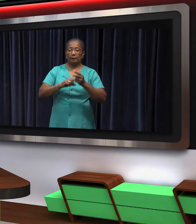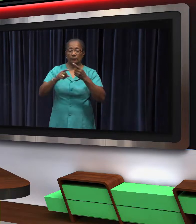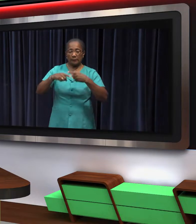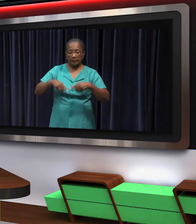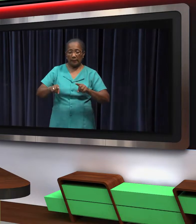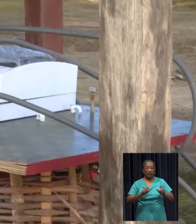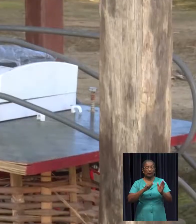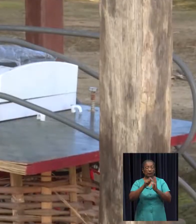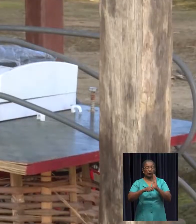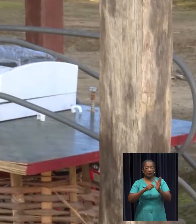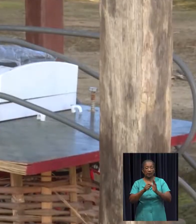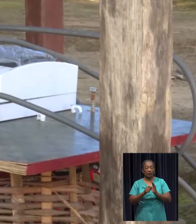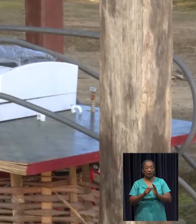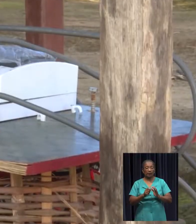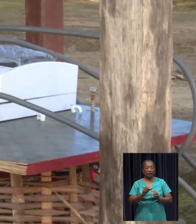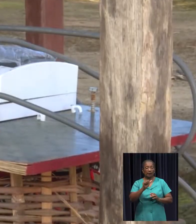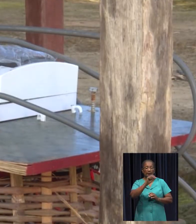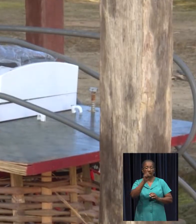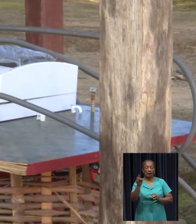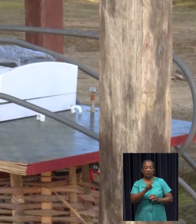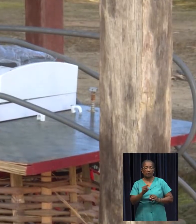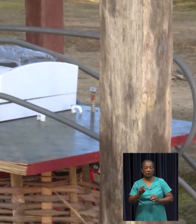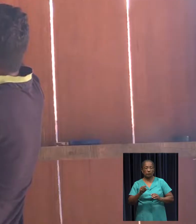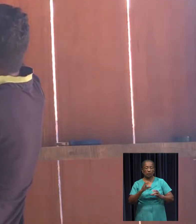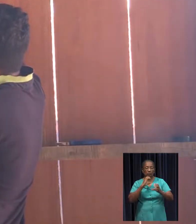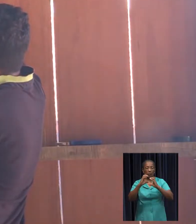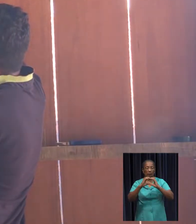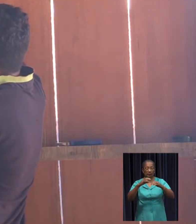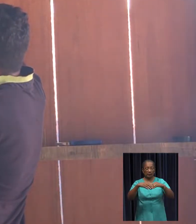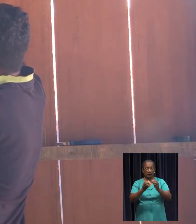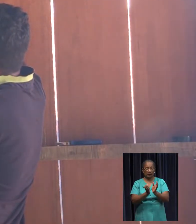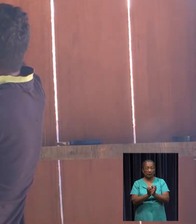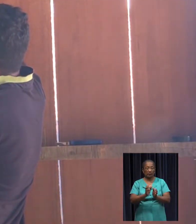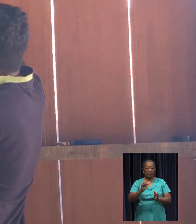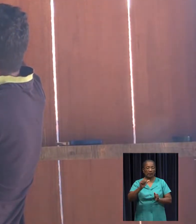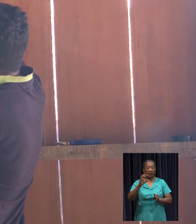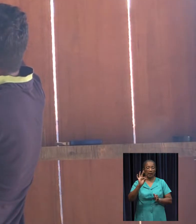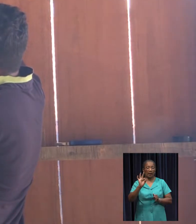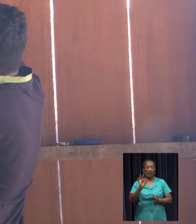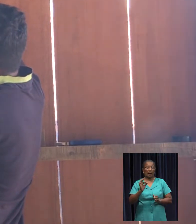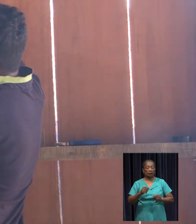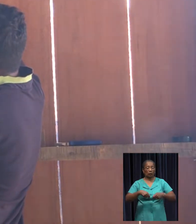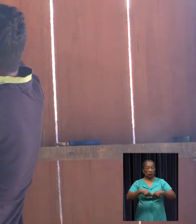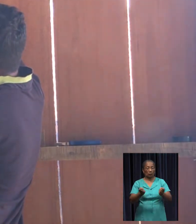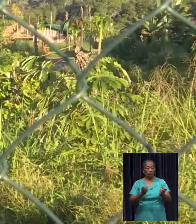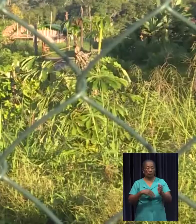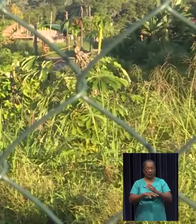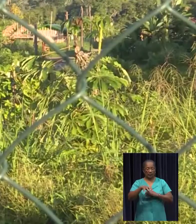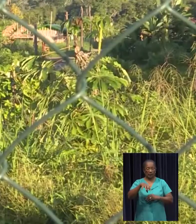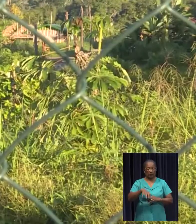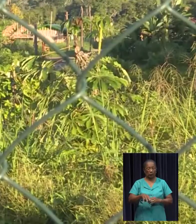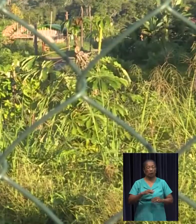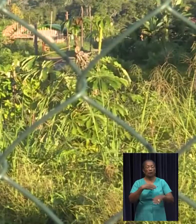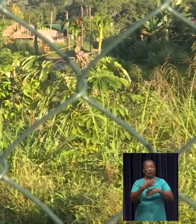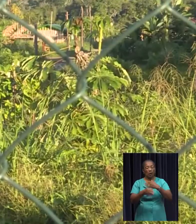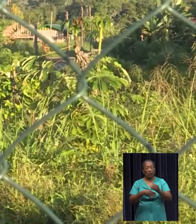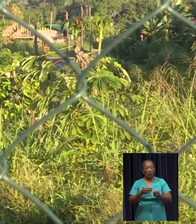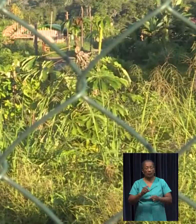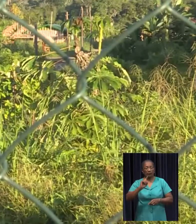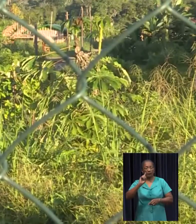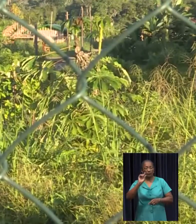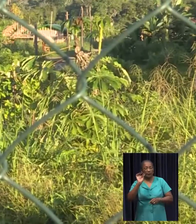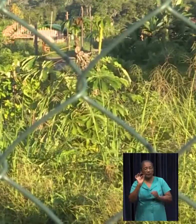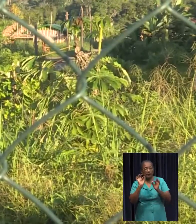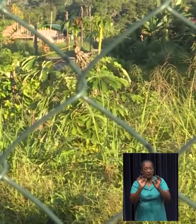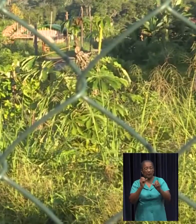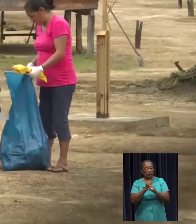Tepu. In the various projects that the Amazon Conservation Team Act carries out in